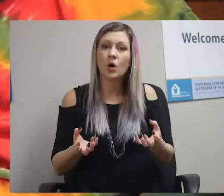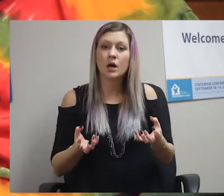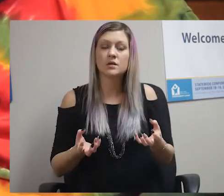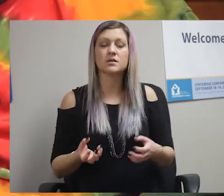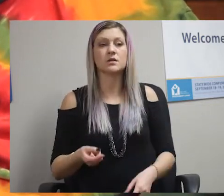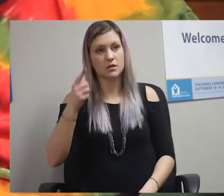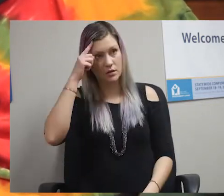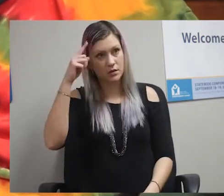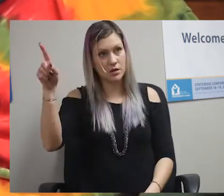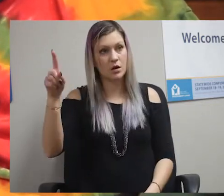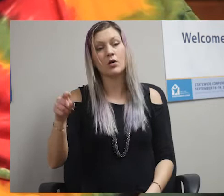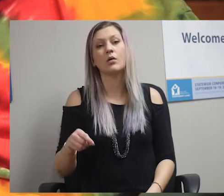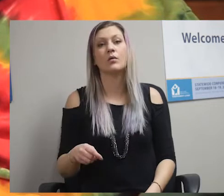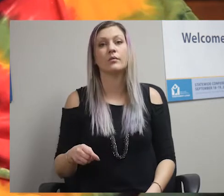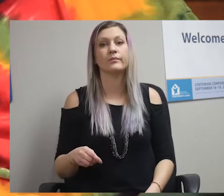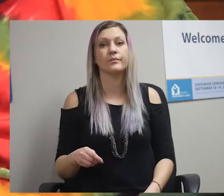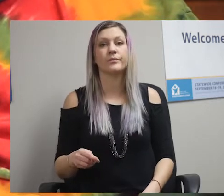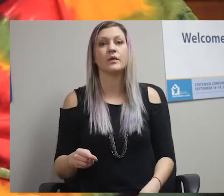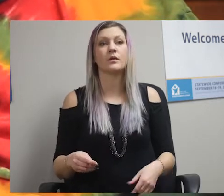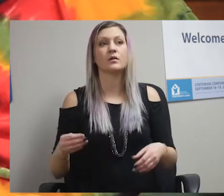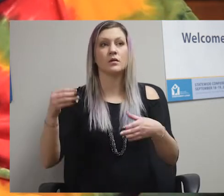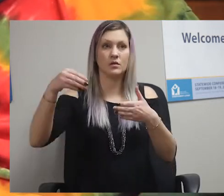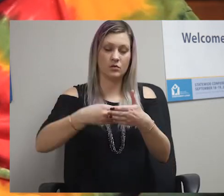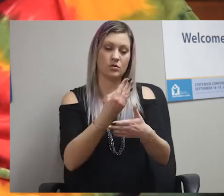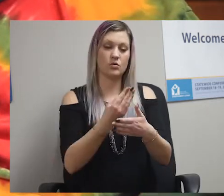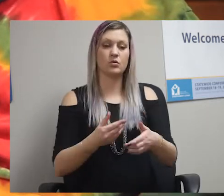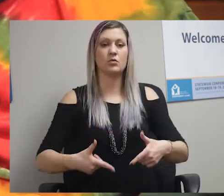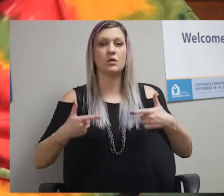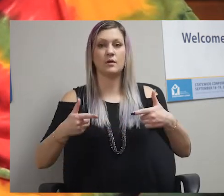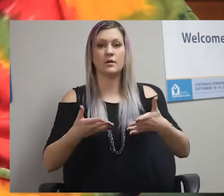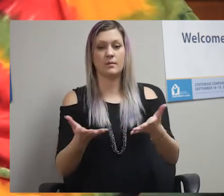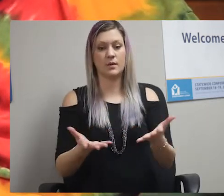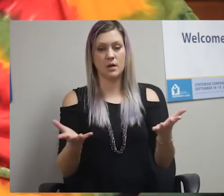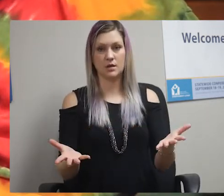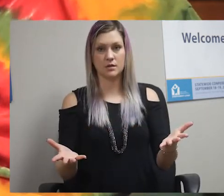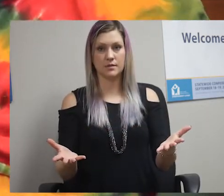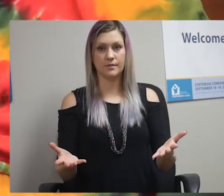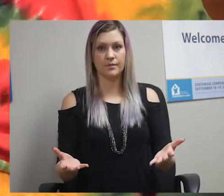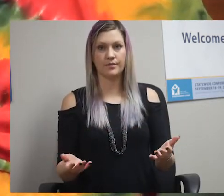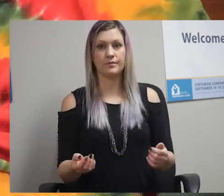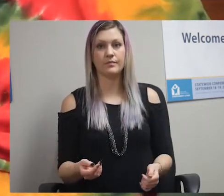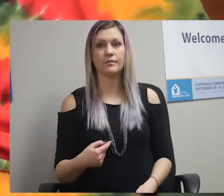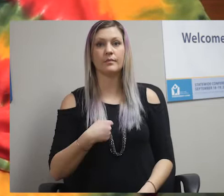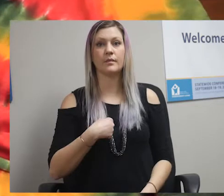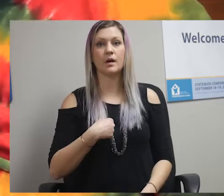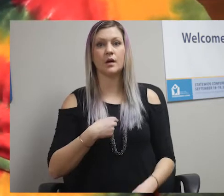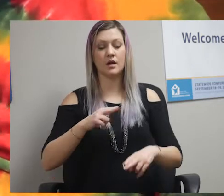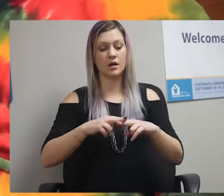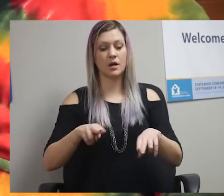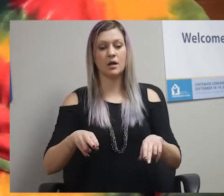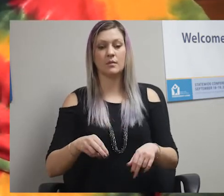might need to know as they settle into their new living situation. My name is